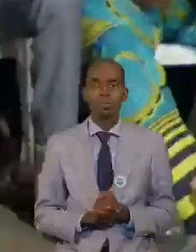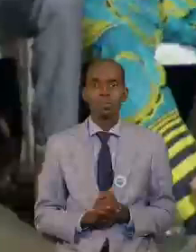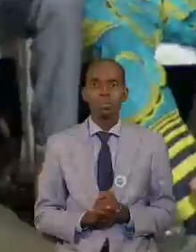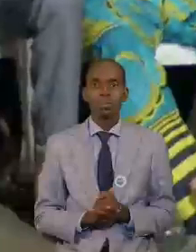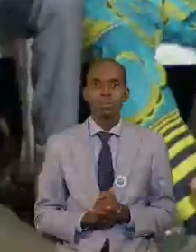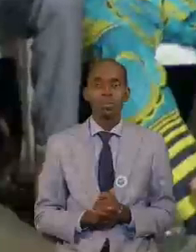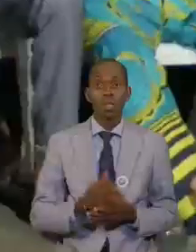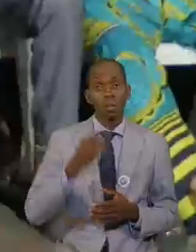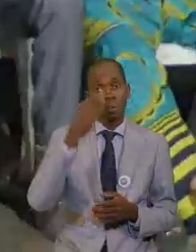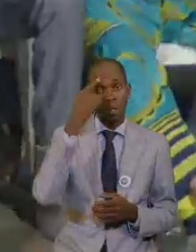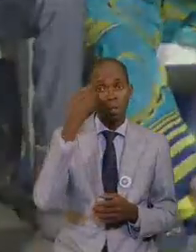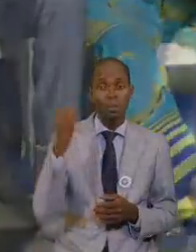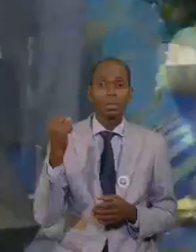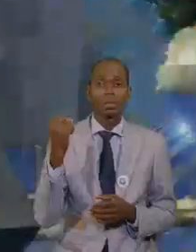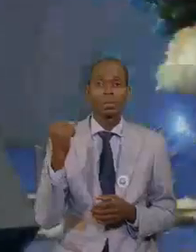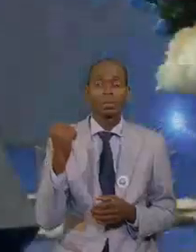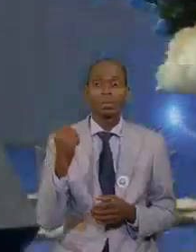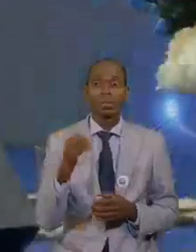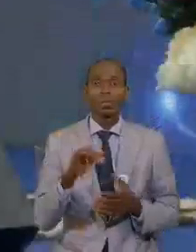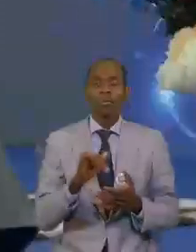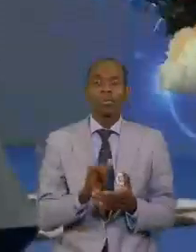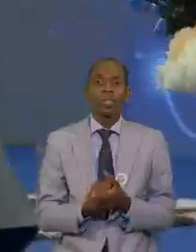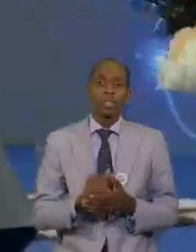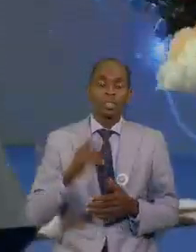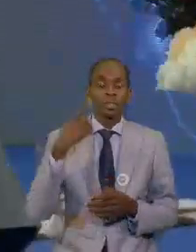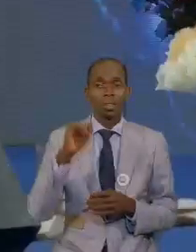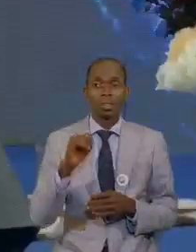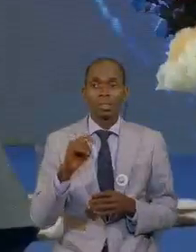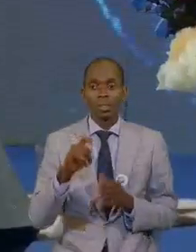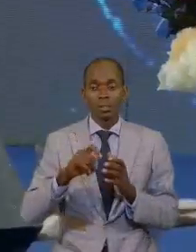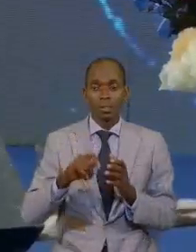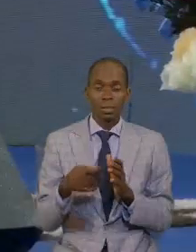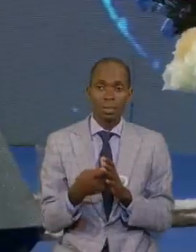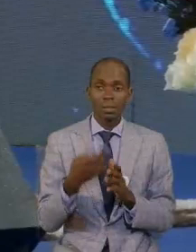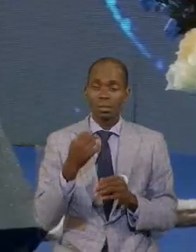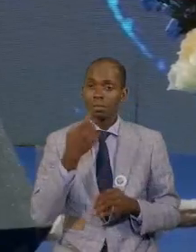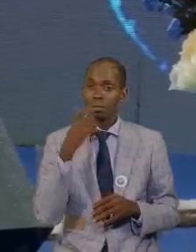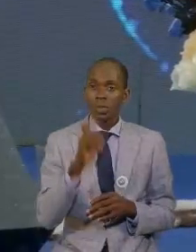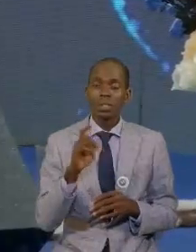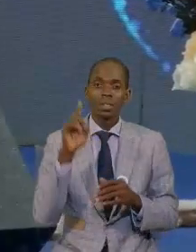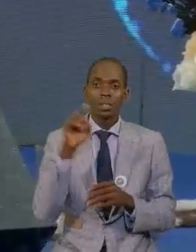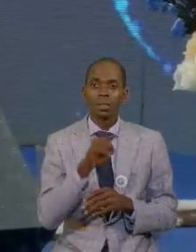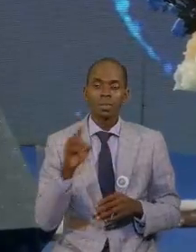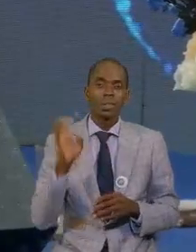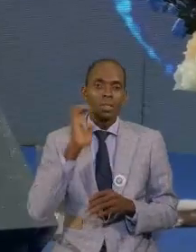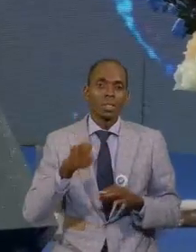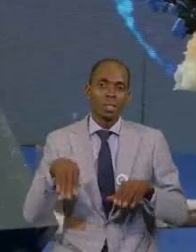Because we keep his commandments, therefore he keeps our request.